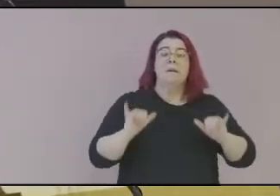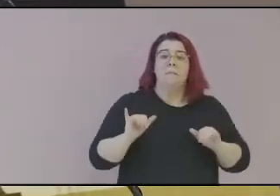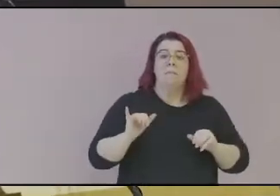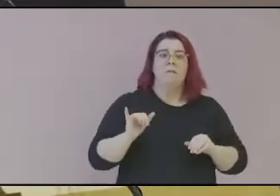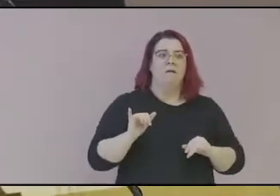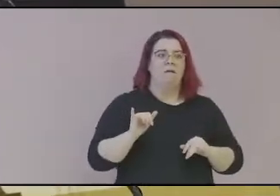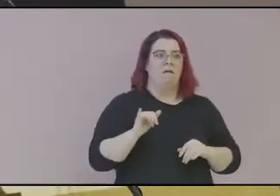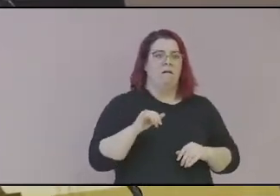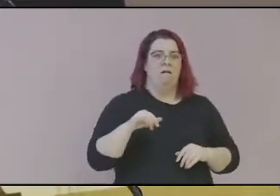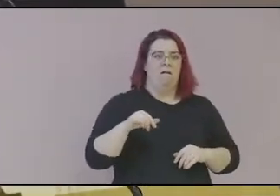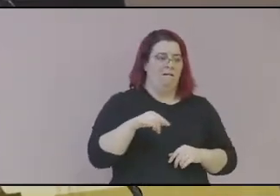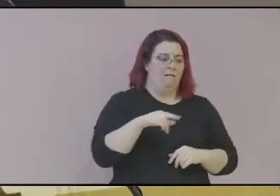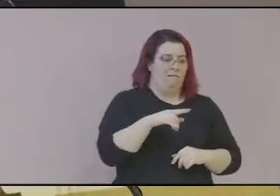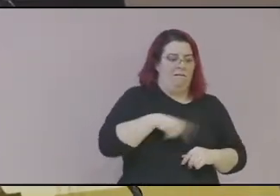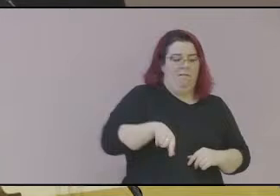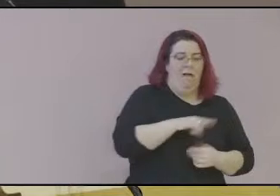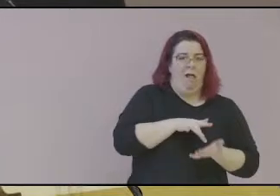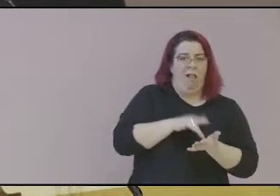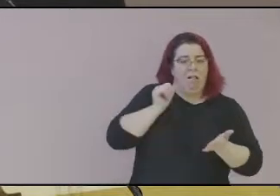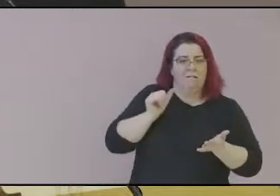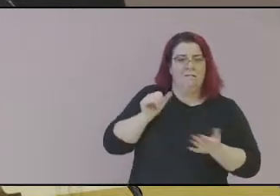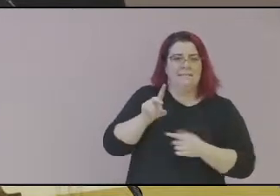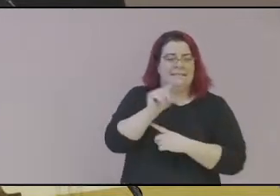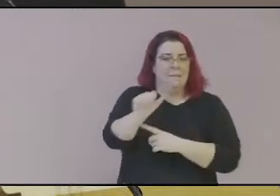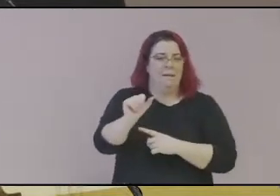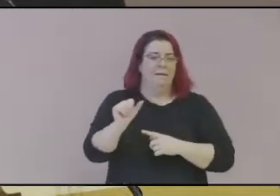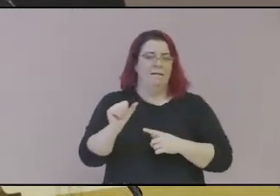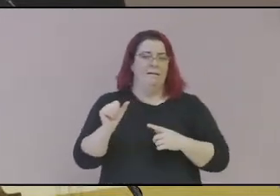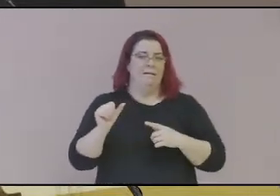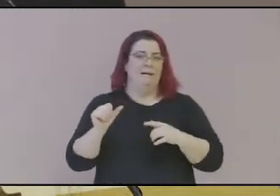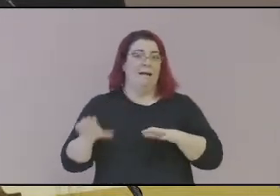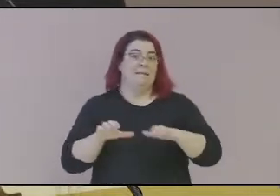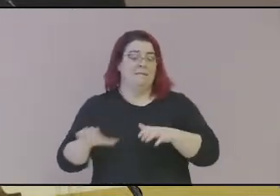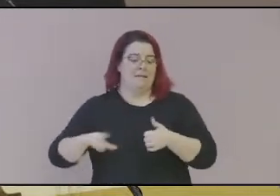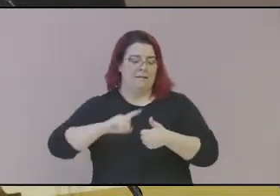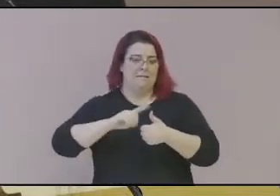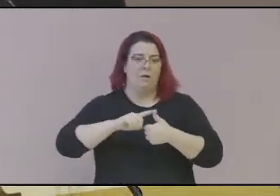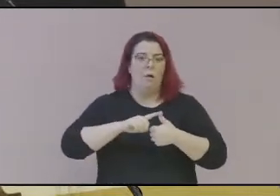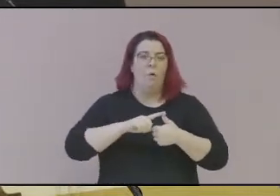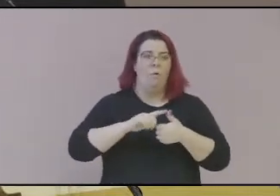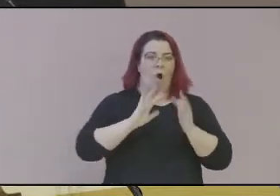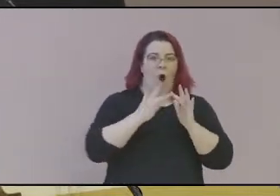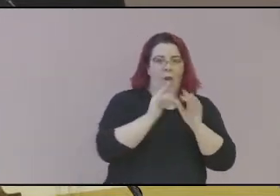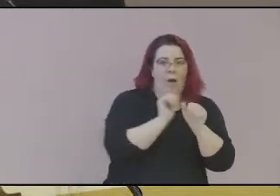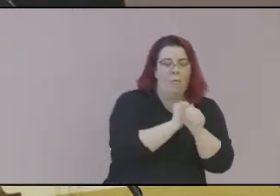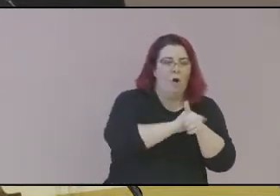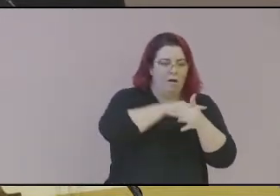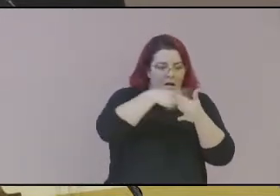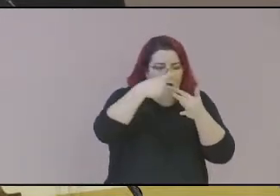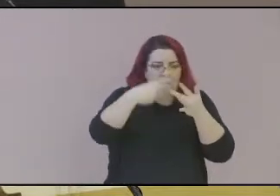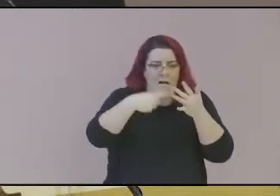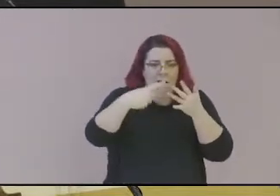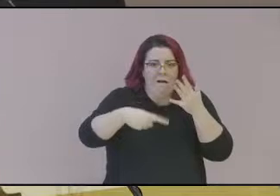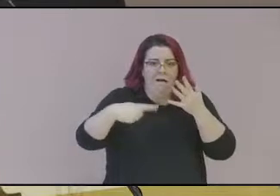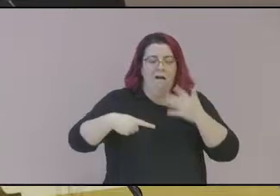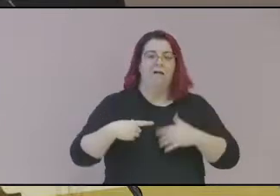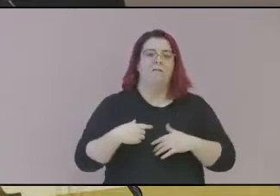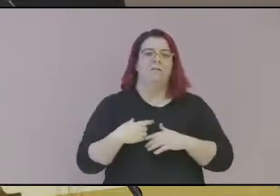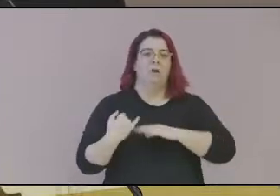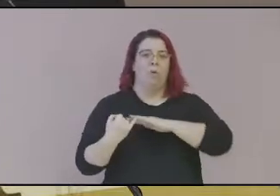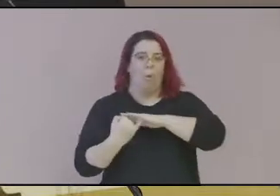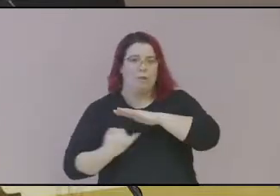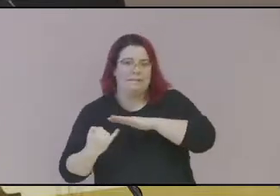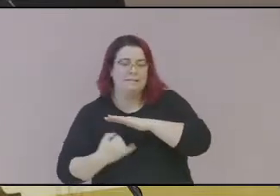remote work, remote education, quarantine, and online or distributed networks of support and mutual